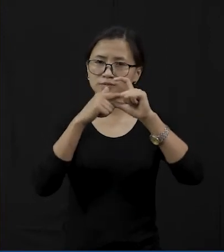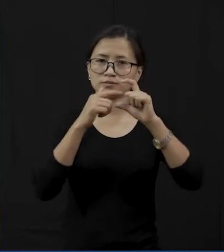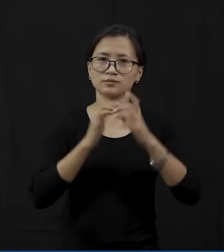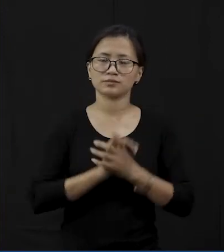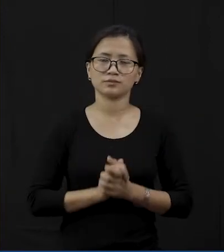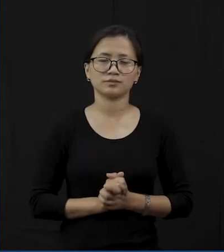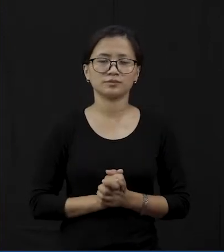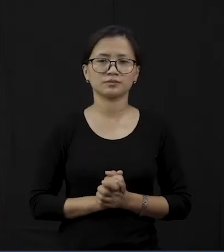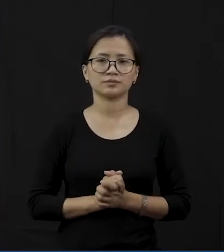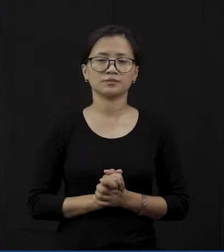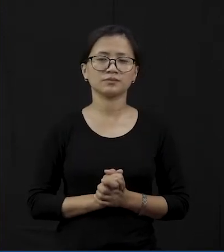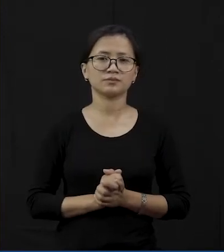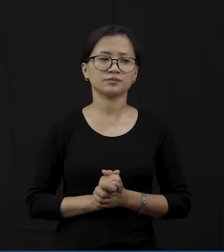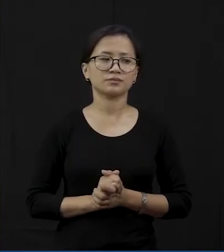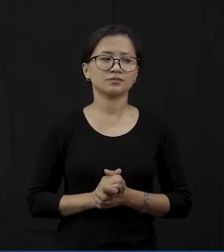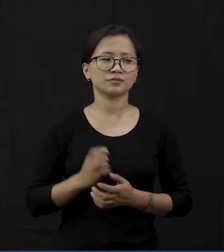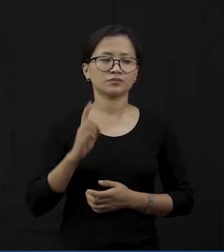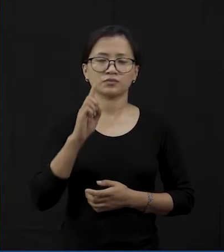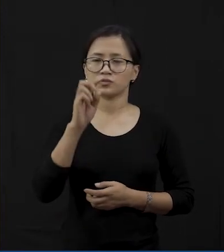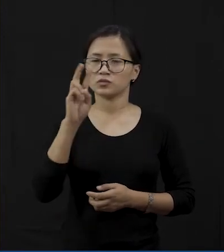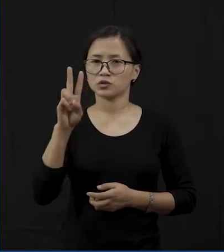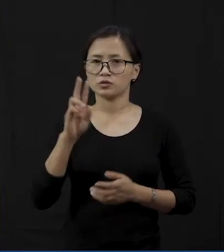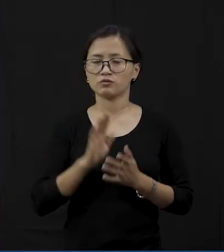Now 12 plus 3.